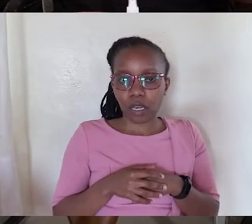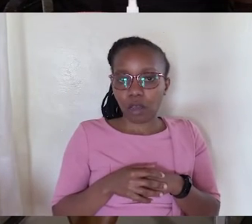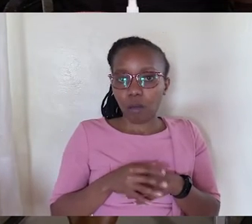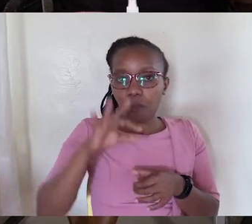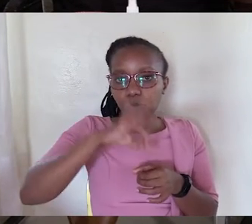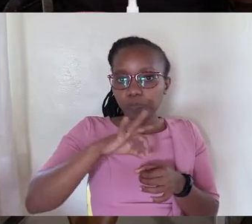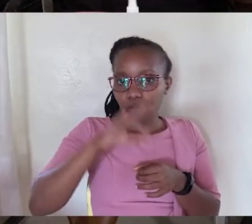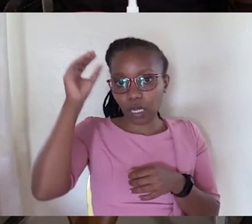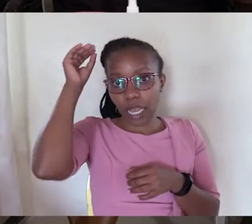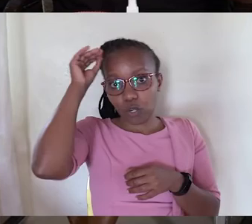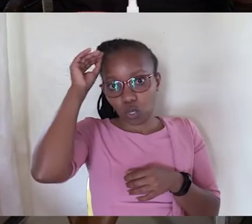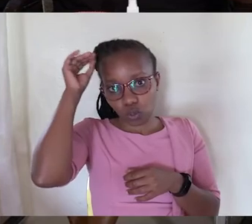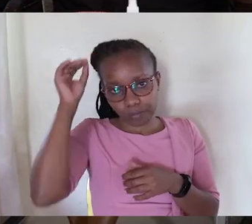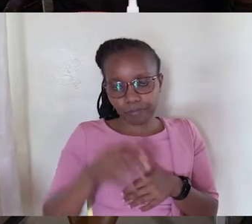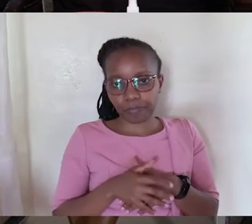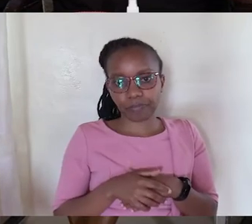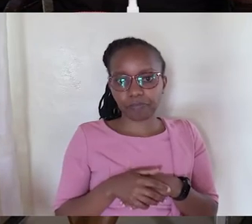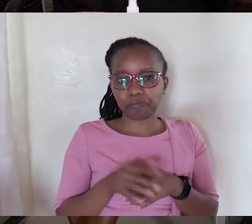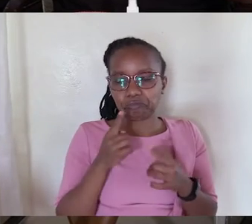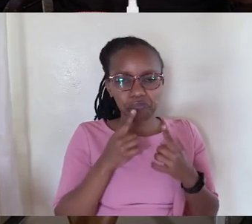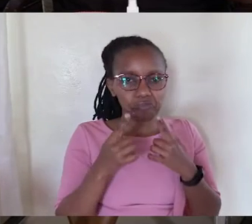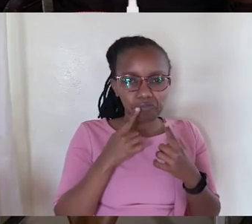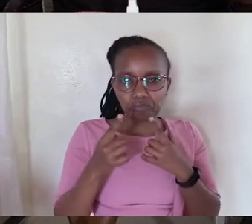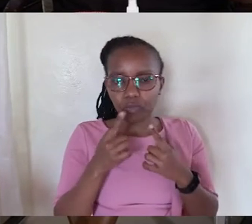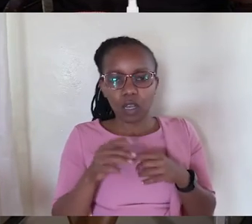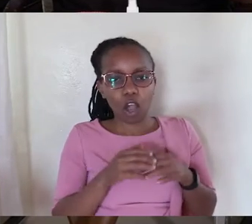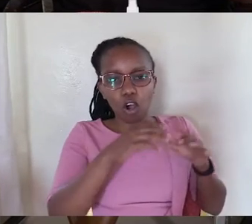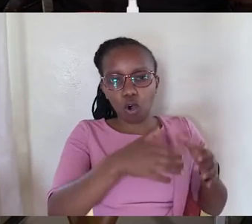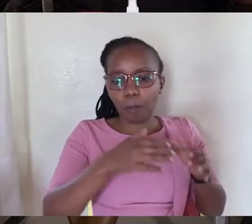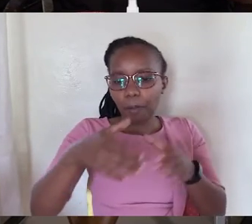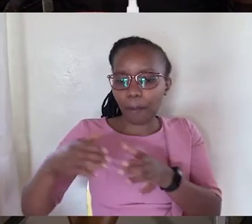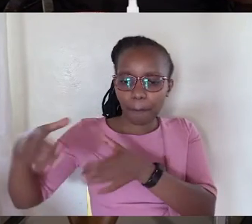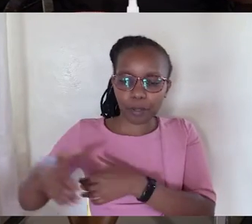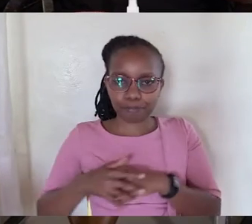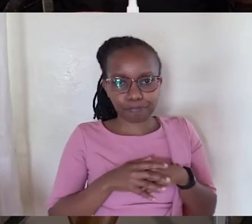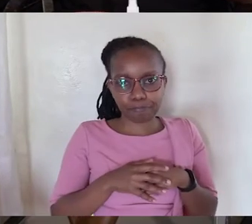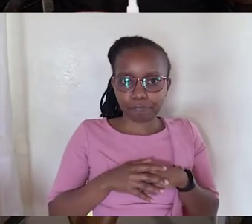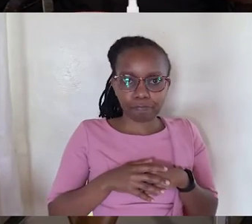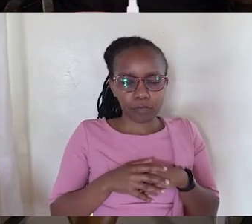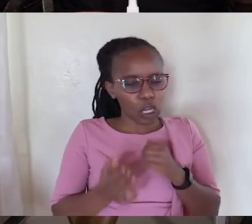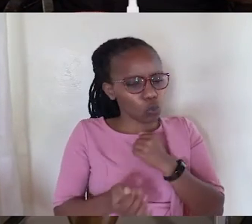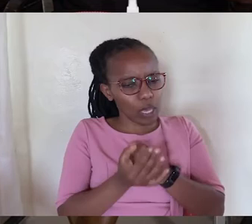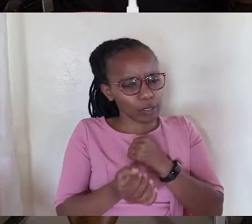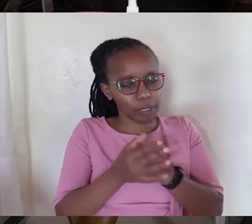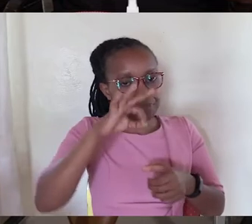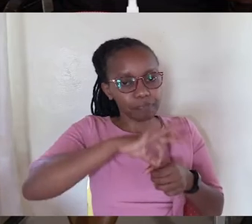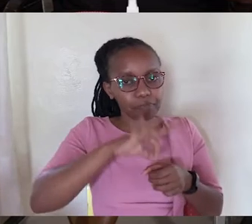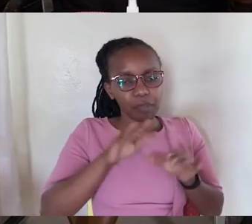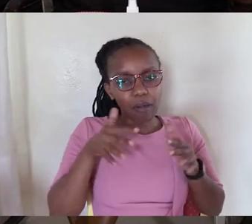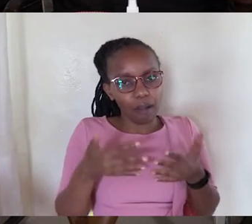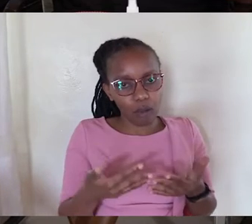voter education, you will talk to the communities and you tell them the parameters of voting. It is